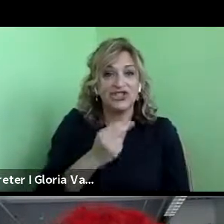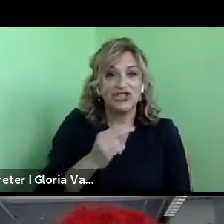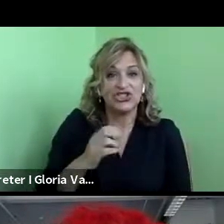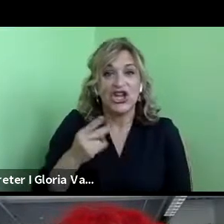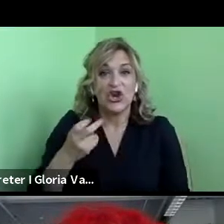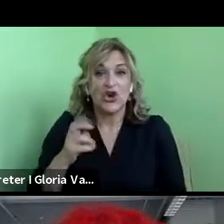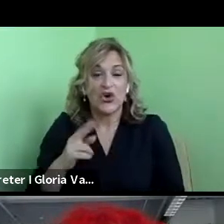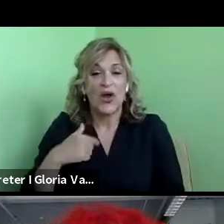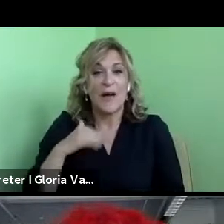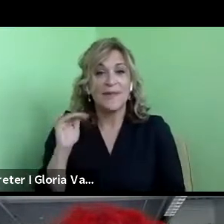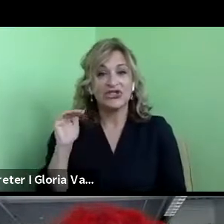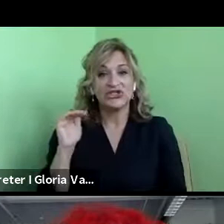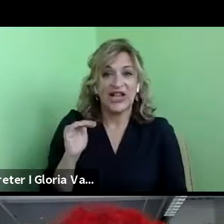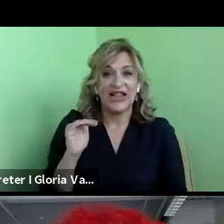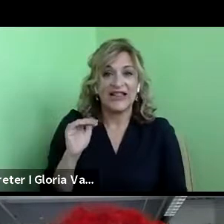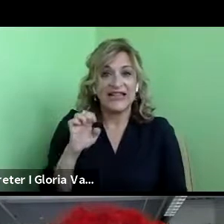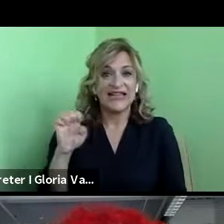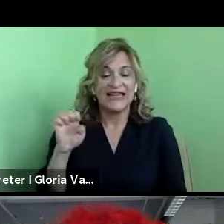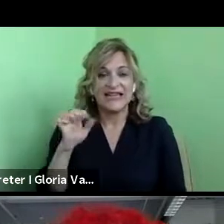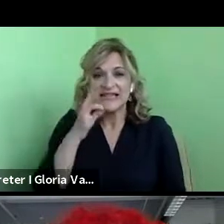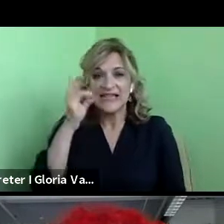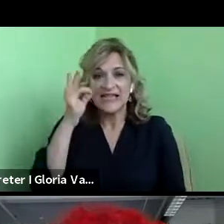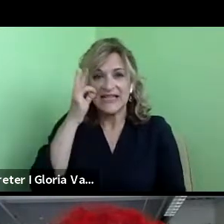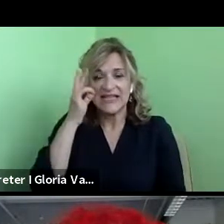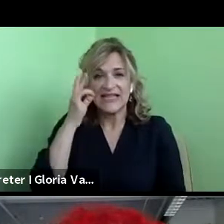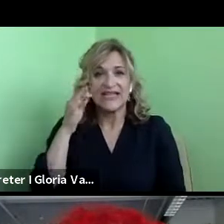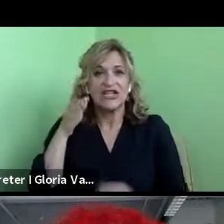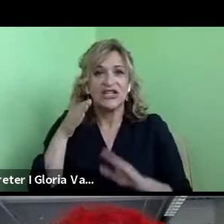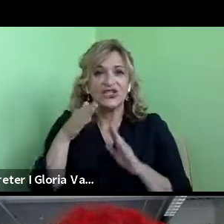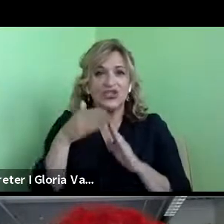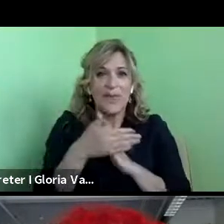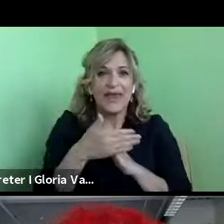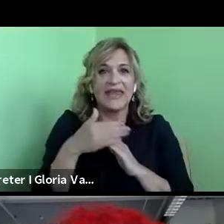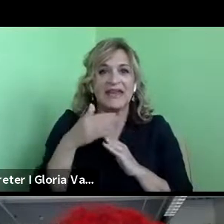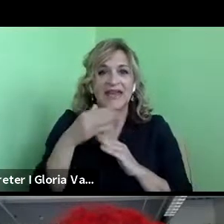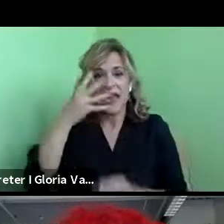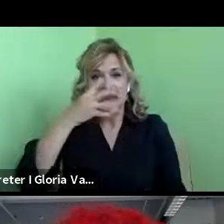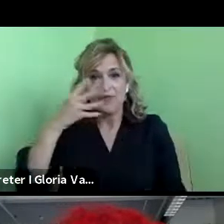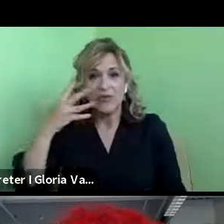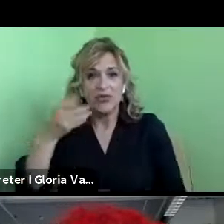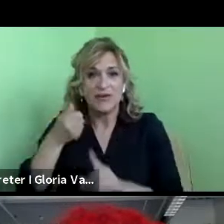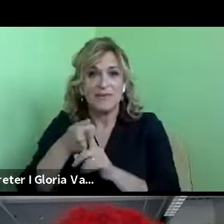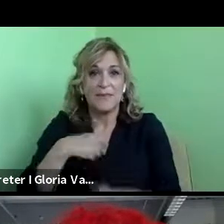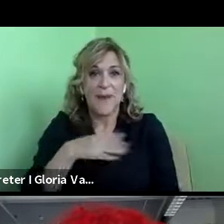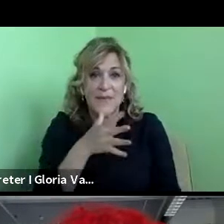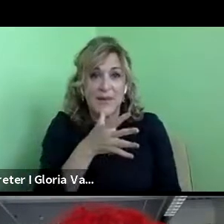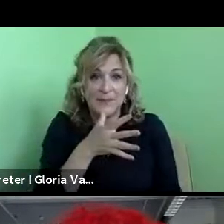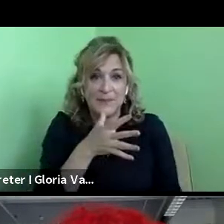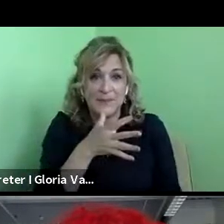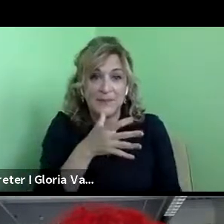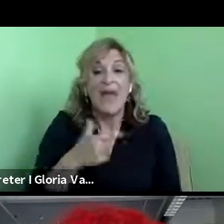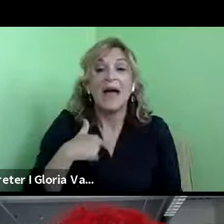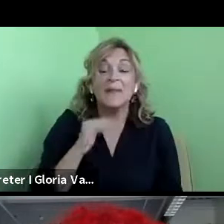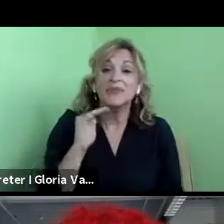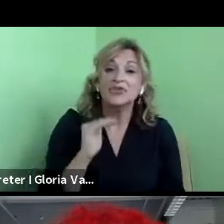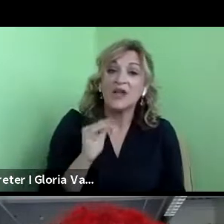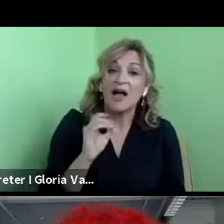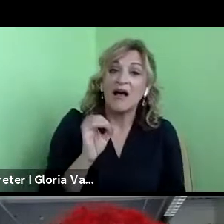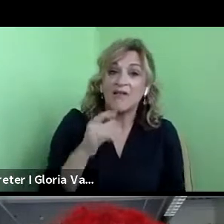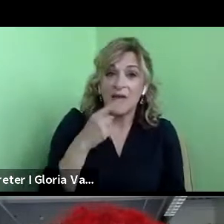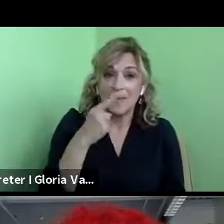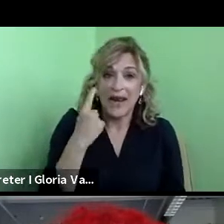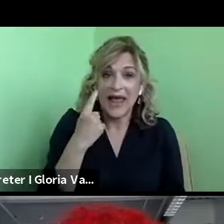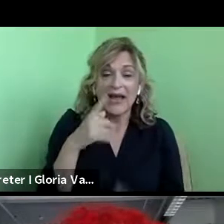I'm the child of an East Indian Jamaican immigrant, my mother, and I am the child of a